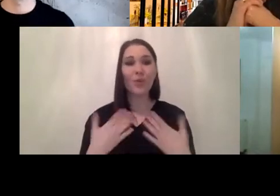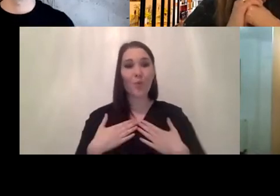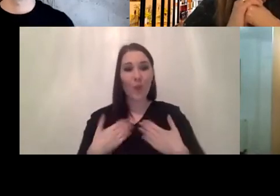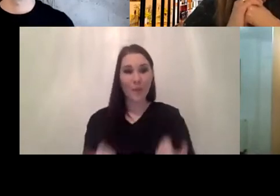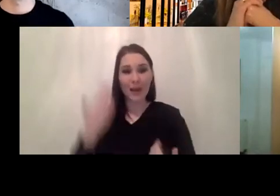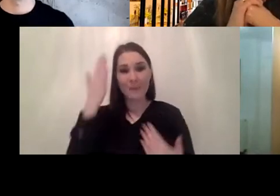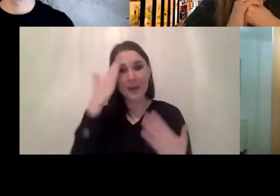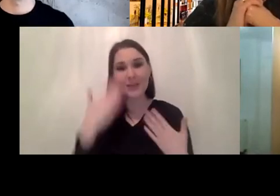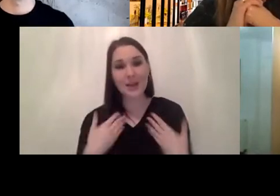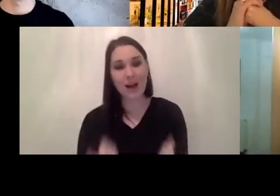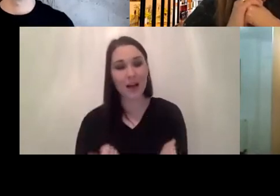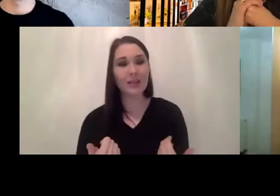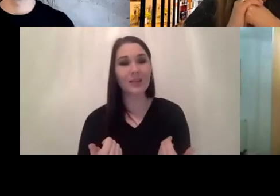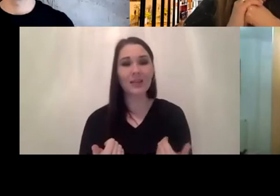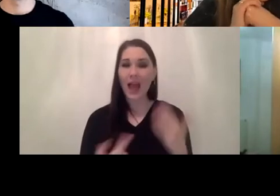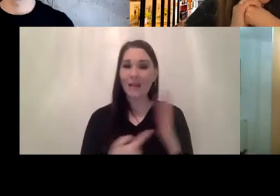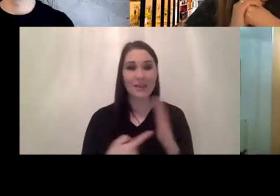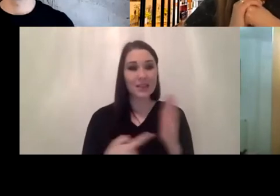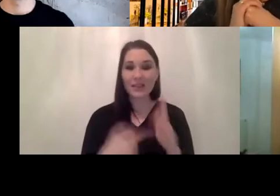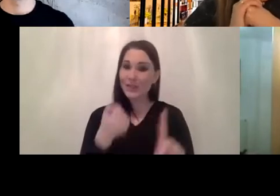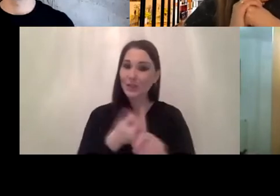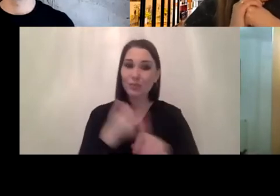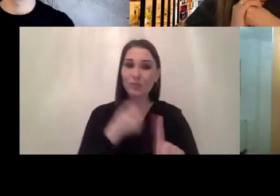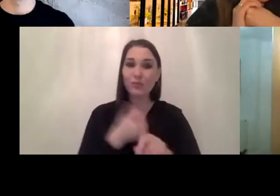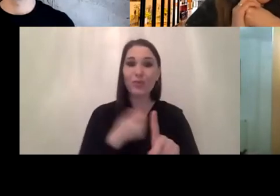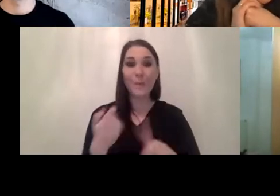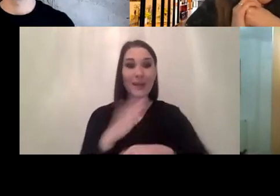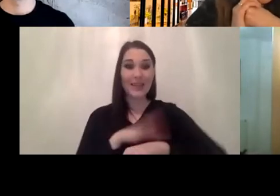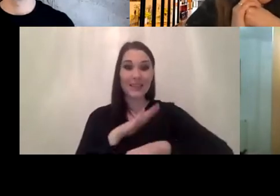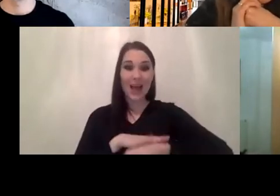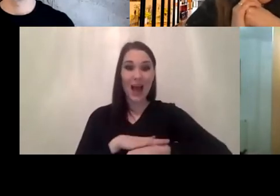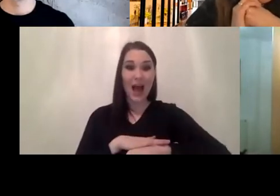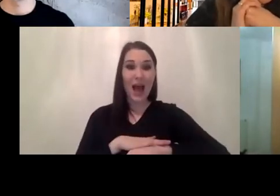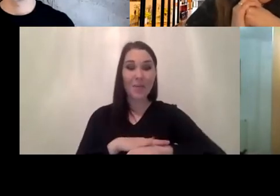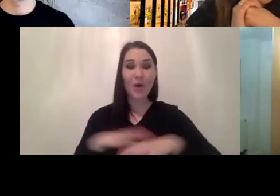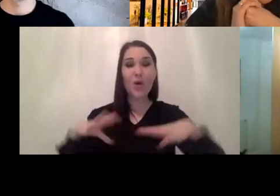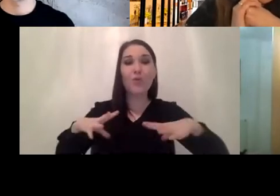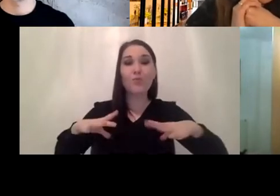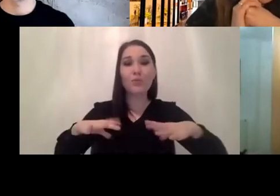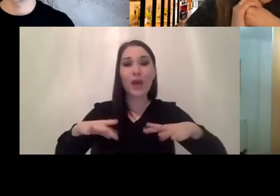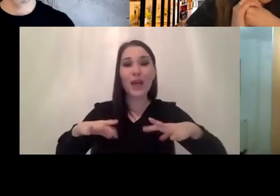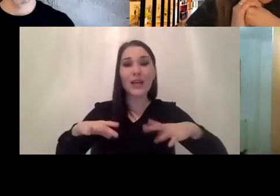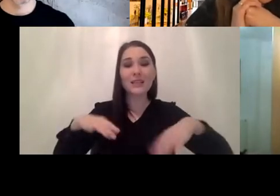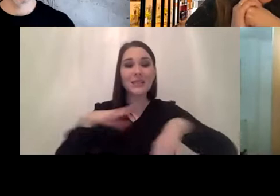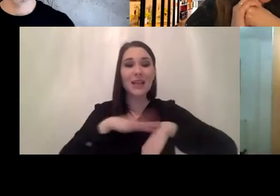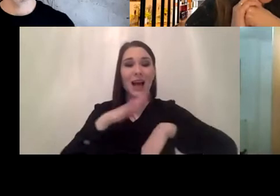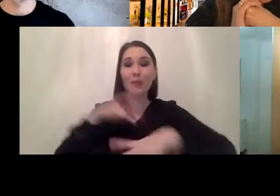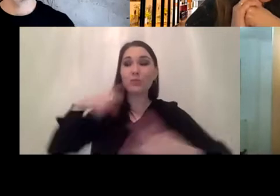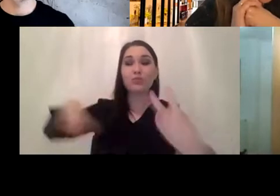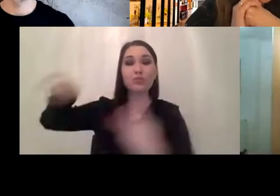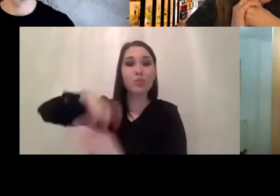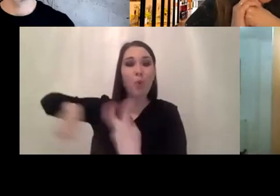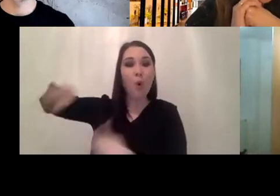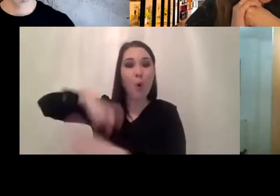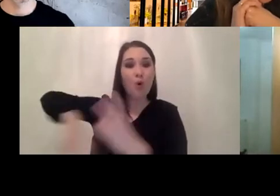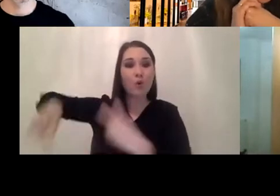a big emphasis on that very much as well. So it's making time, people to build in break times so that they go for a walk. I'm a